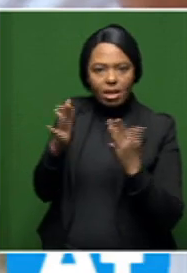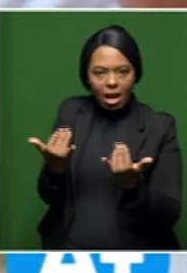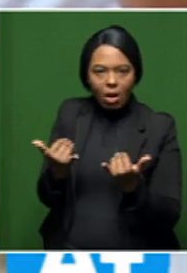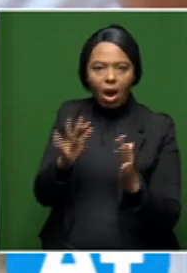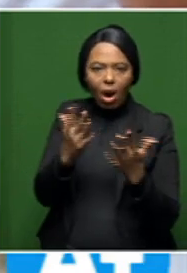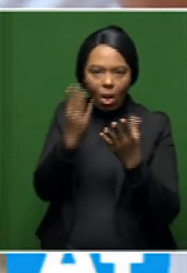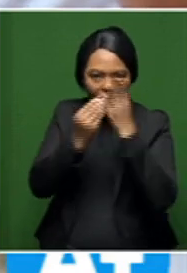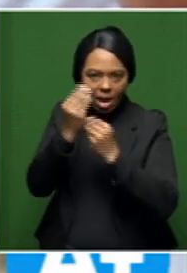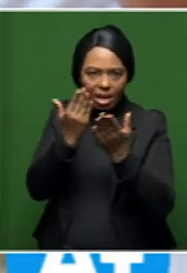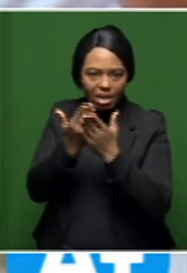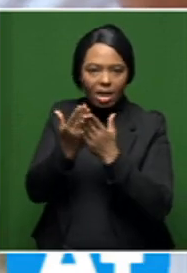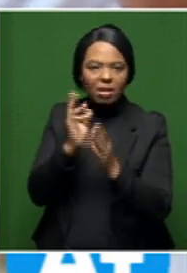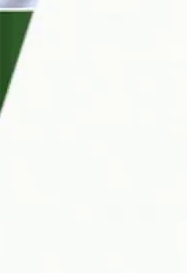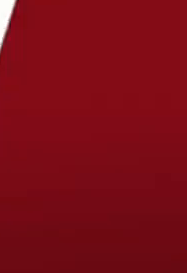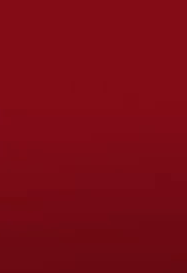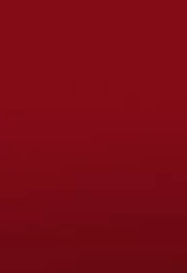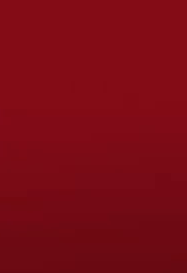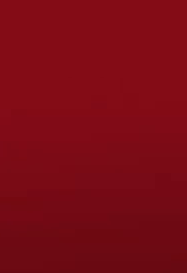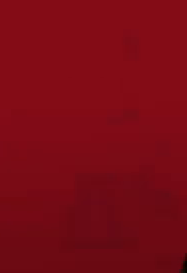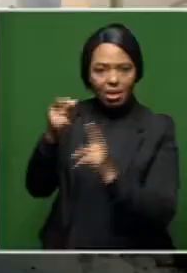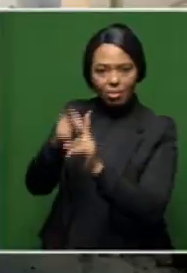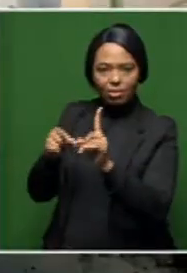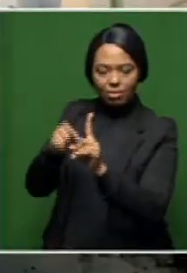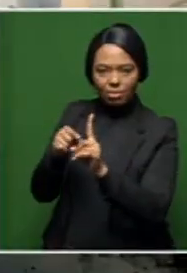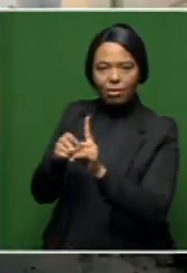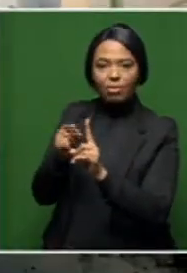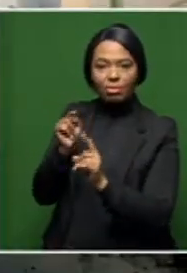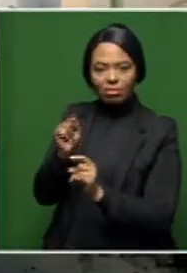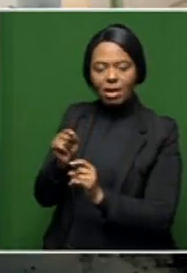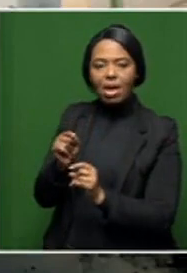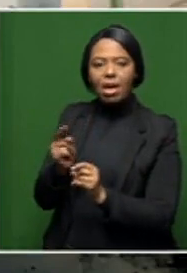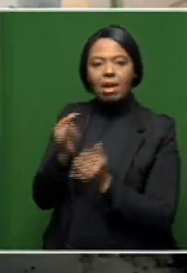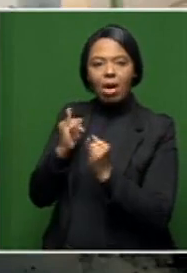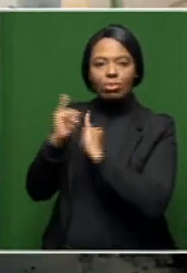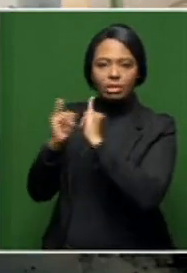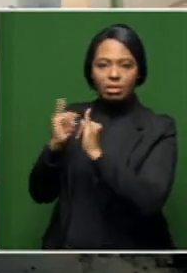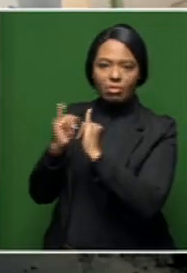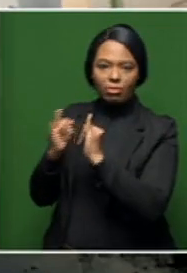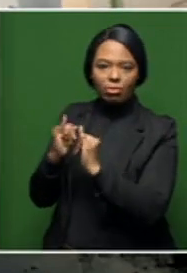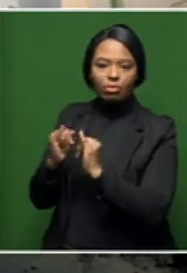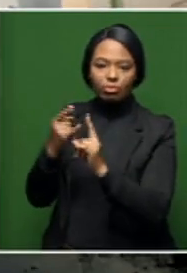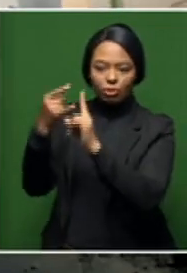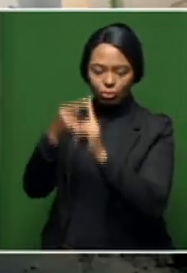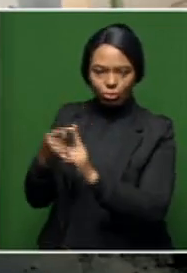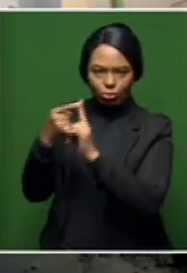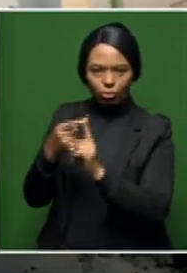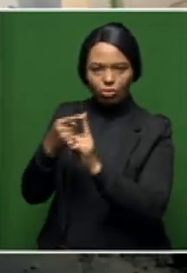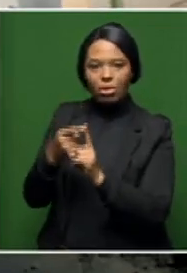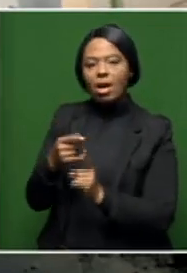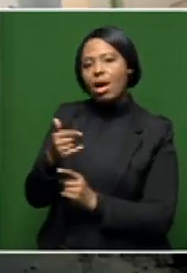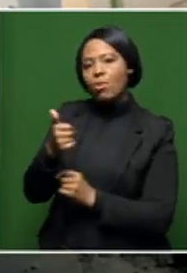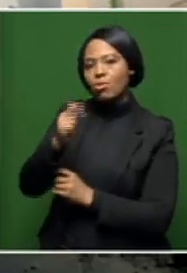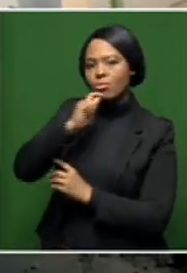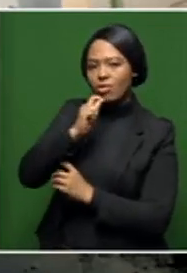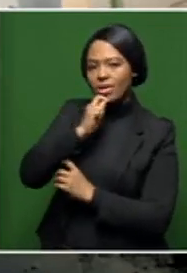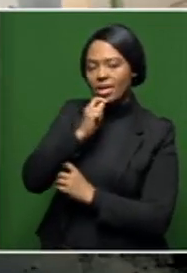We're now joined by Christopher Muller from Advantage Learn. Christopher, very good morning. Thank you so much for joining us. Welcome to Morning Live. Thank you. Good